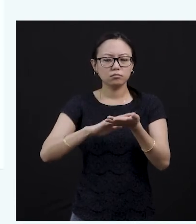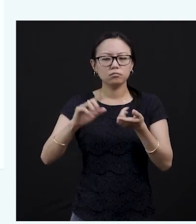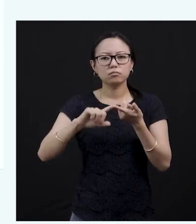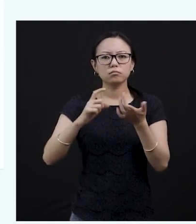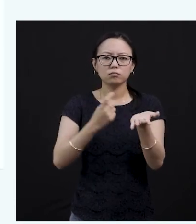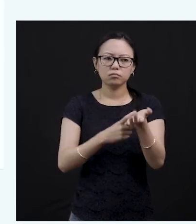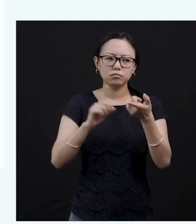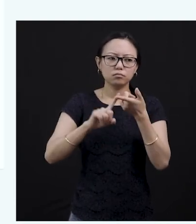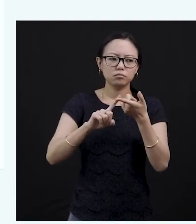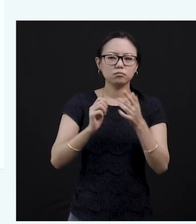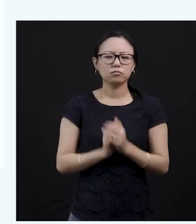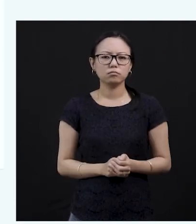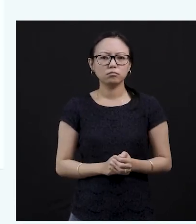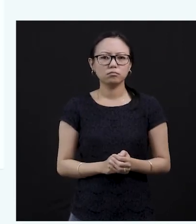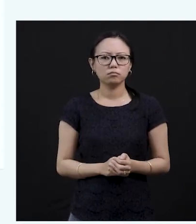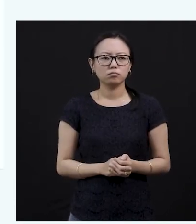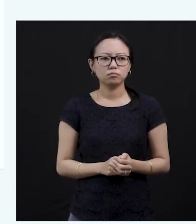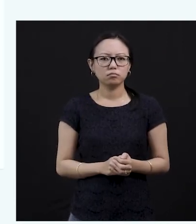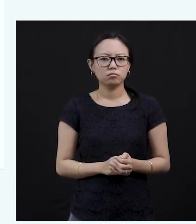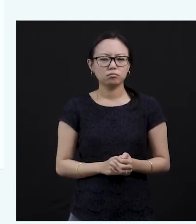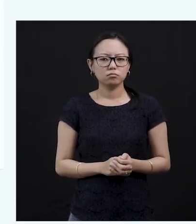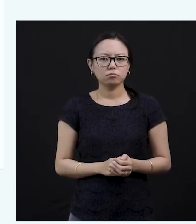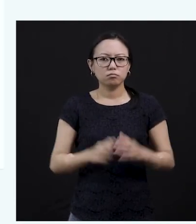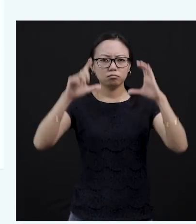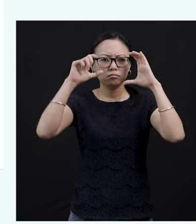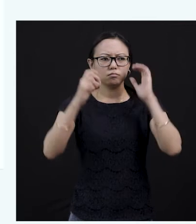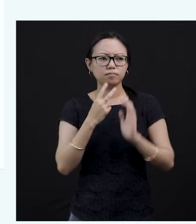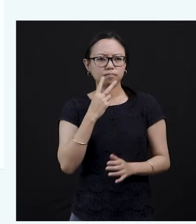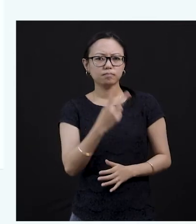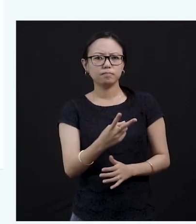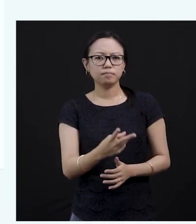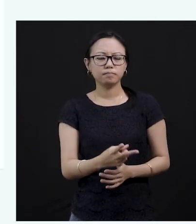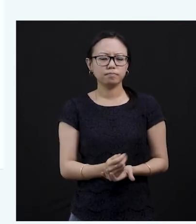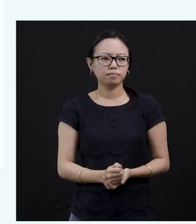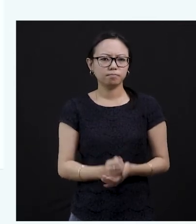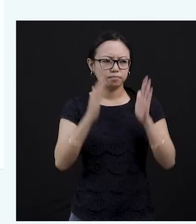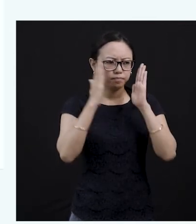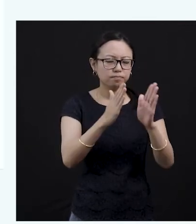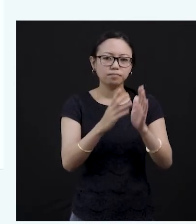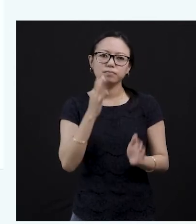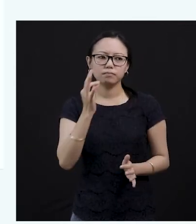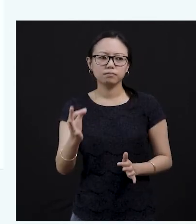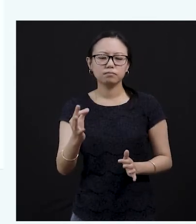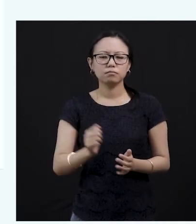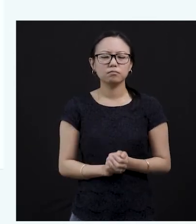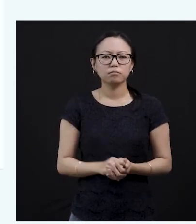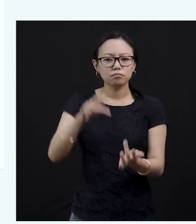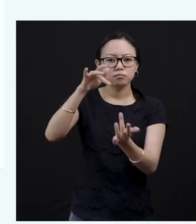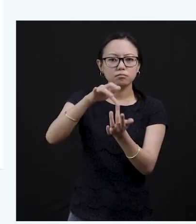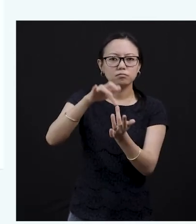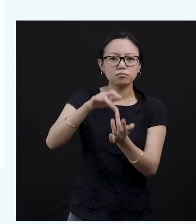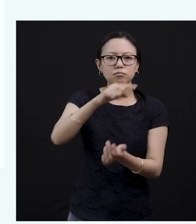You have to watch this image carefully, all right, to understand. Now the line in the middle